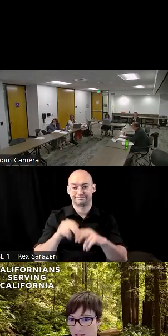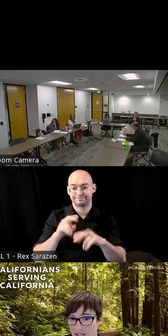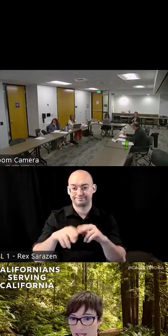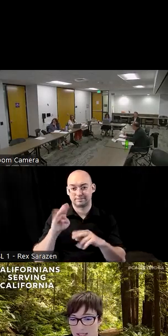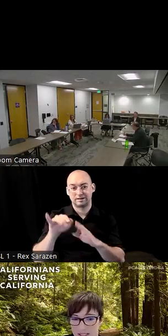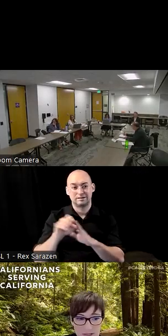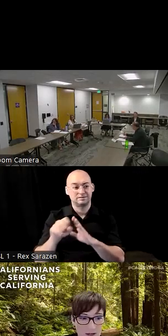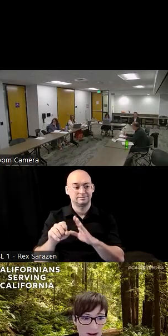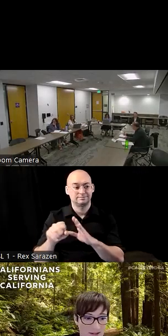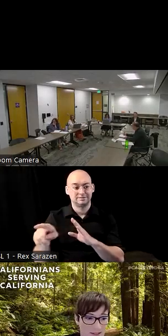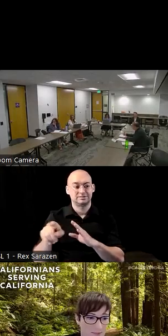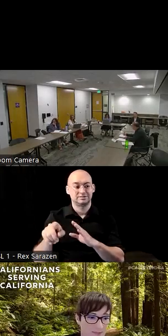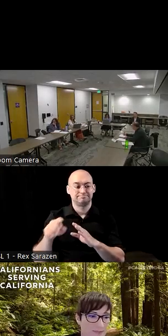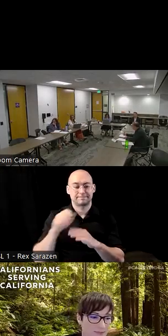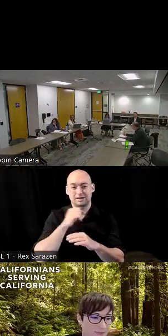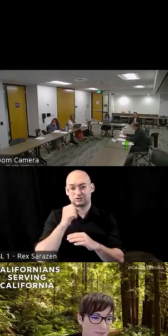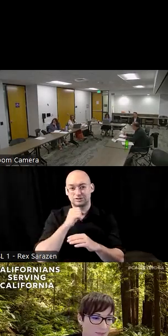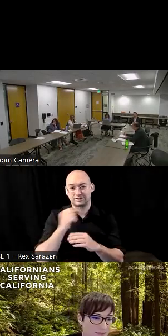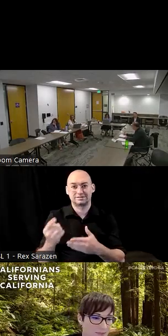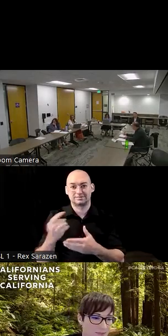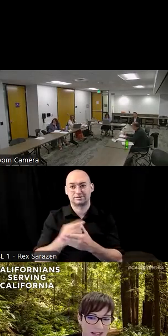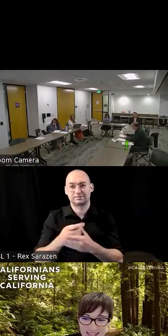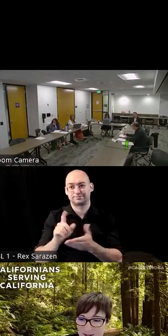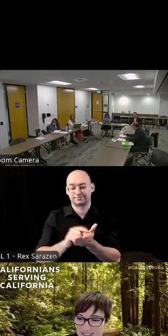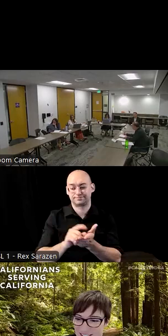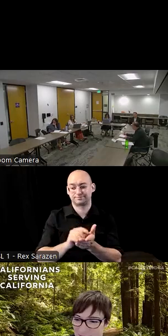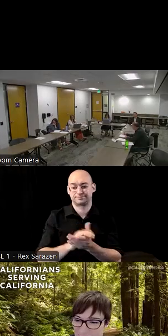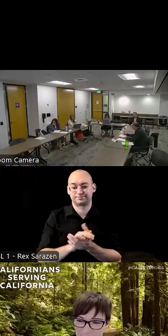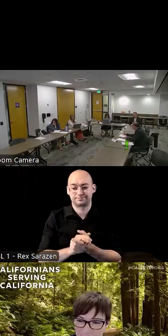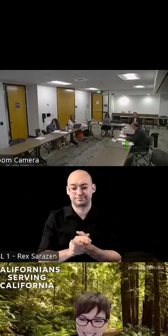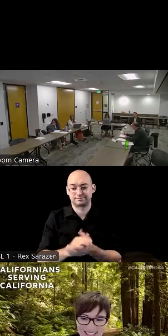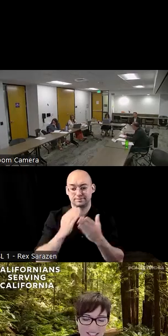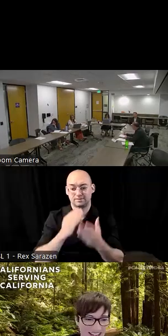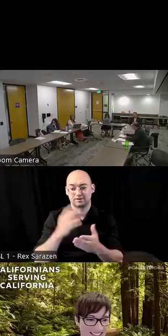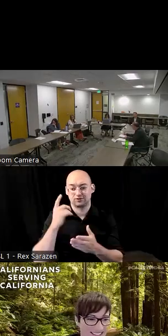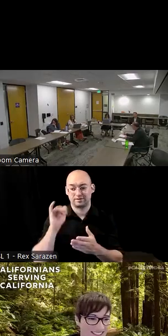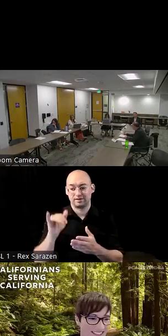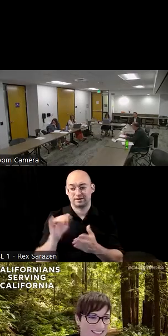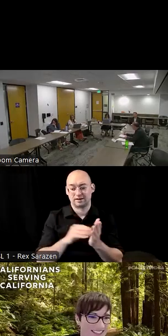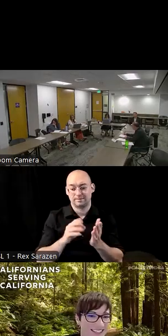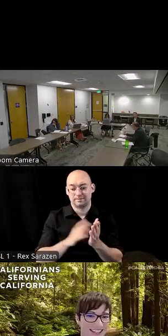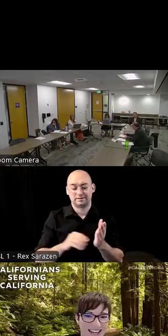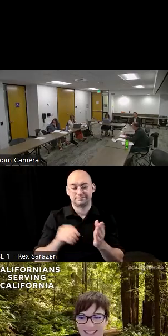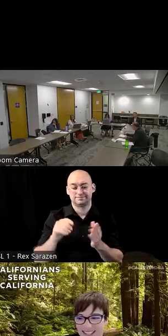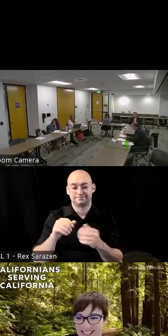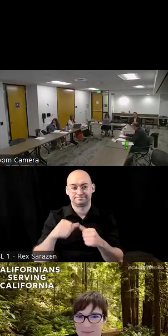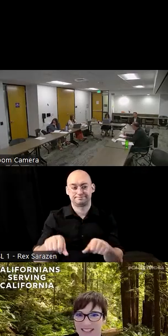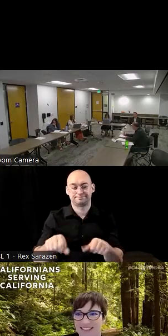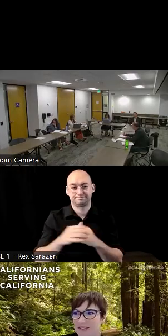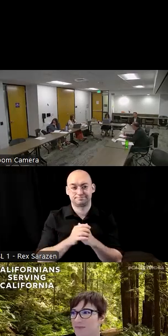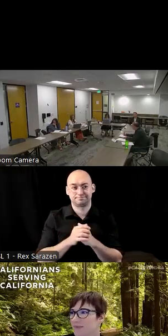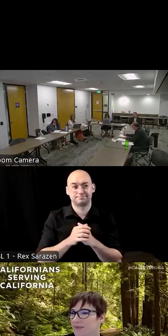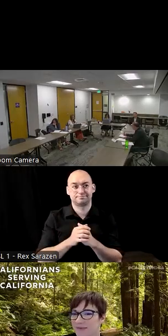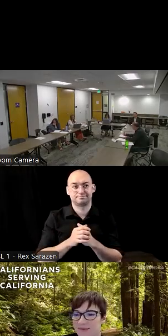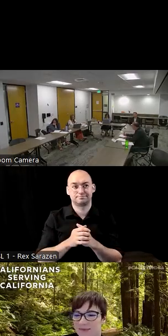Bridging Aging and Disability Grant. And thank you, Ranjana, for popping that in the chat. And next slide,